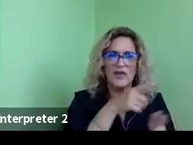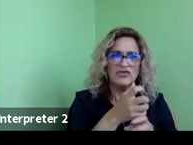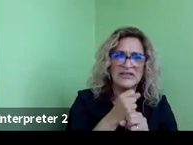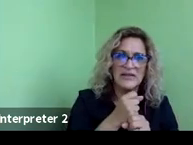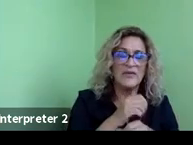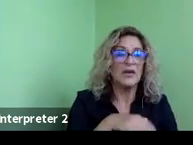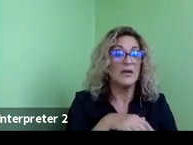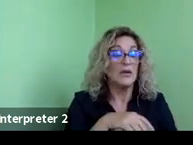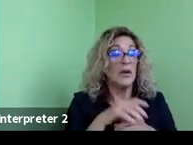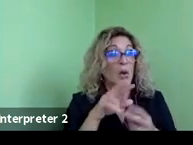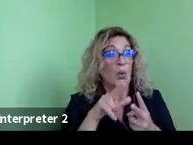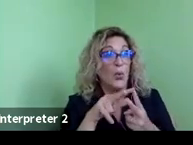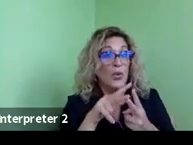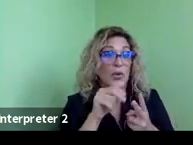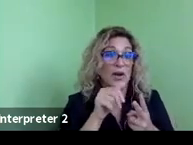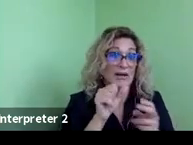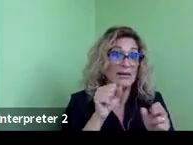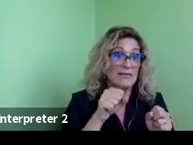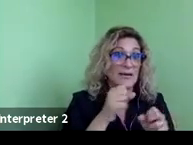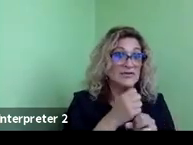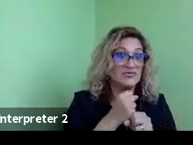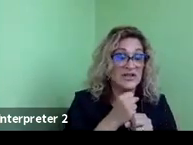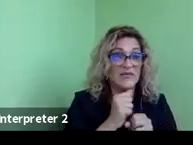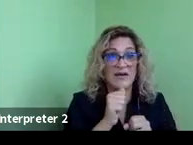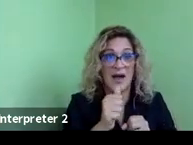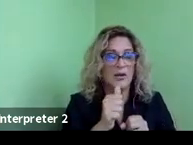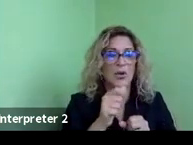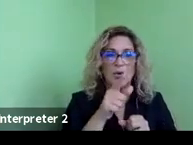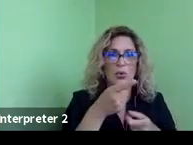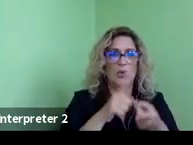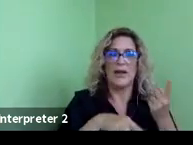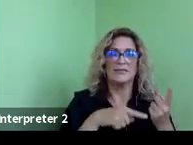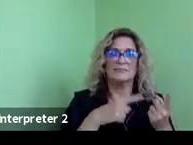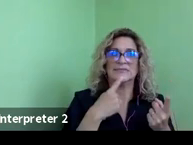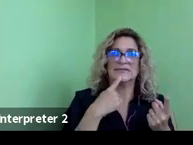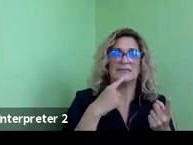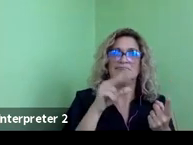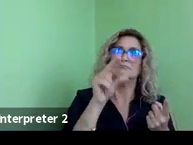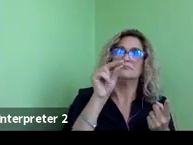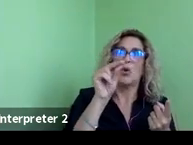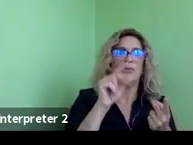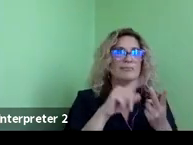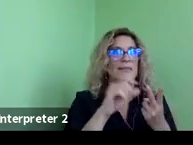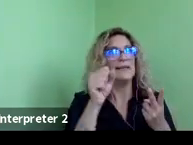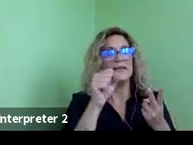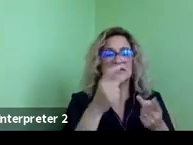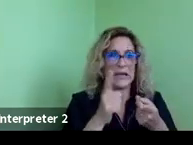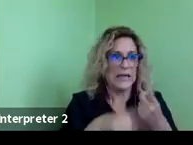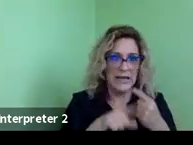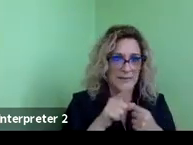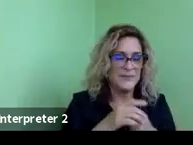not they've received them. You can't say yes or no on that either. And then we're also protecting